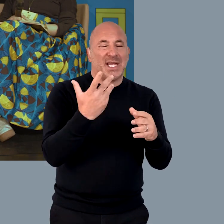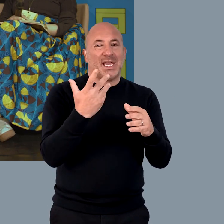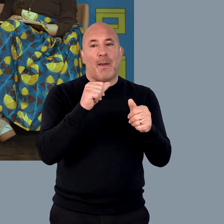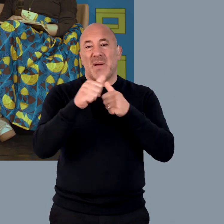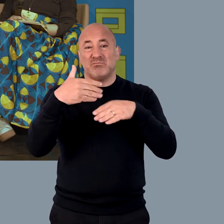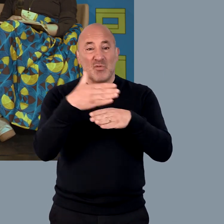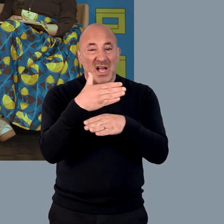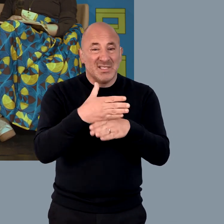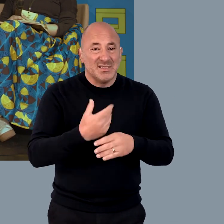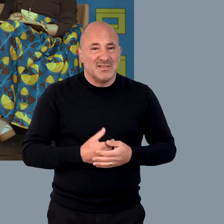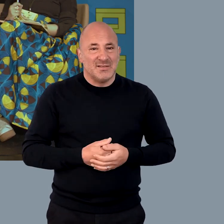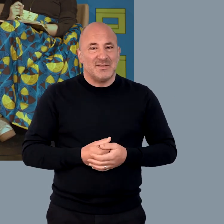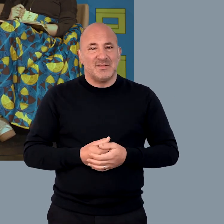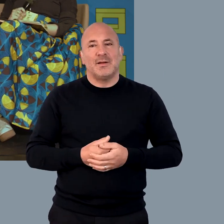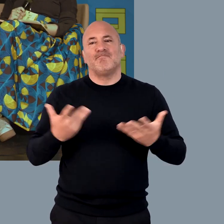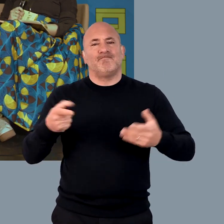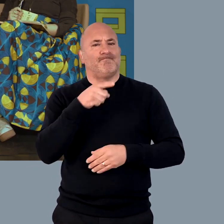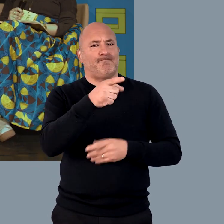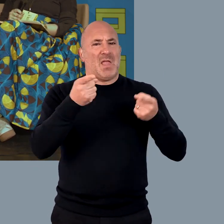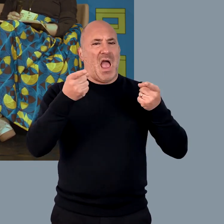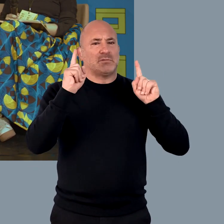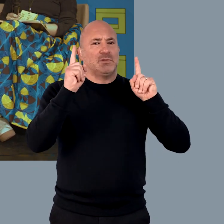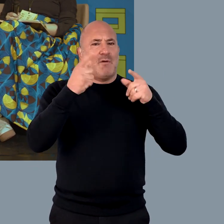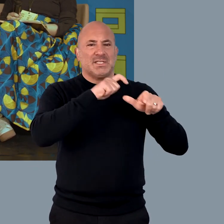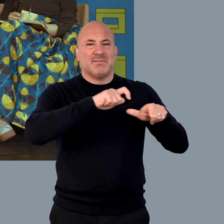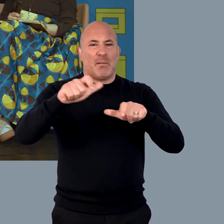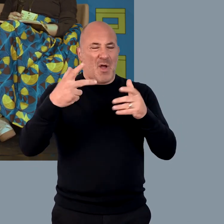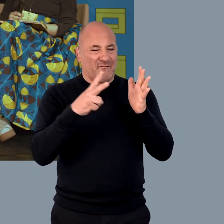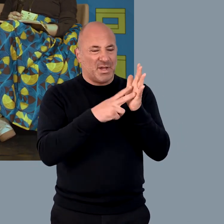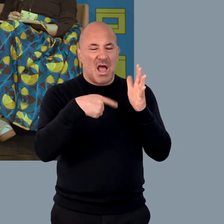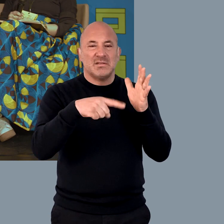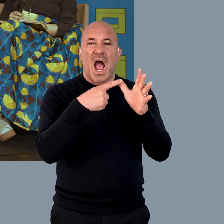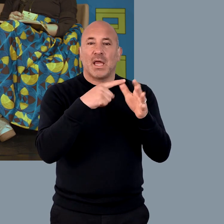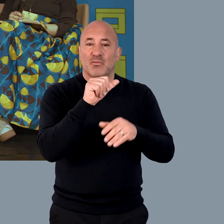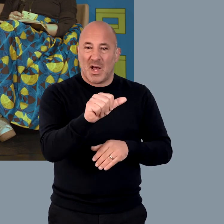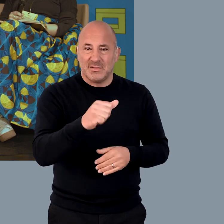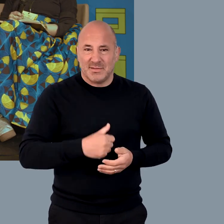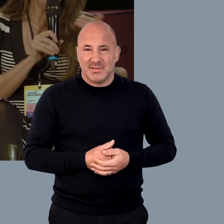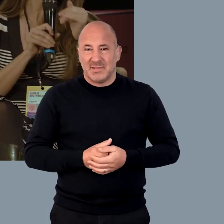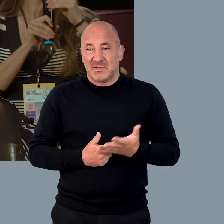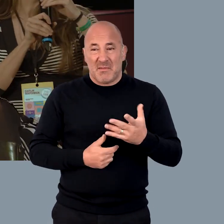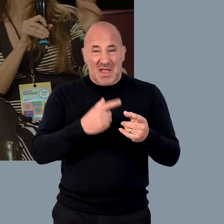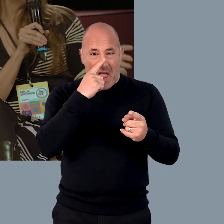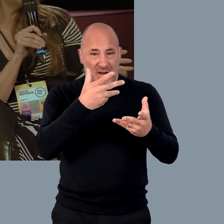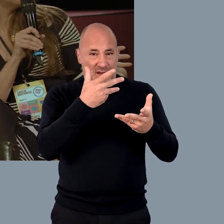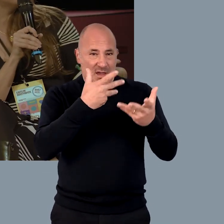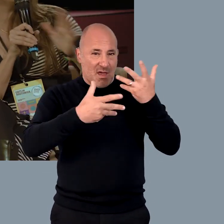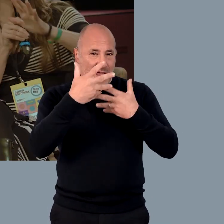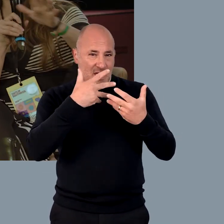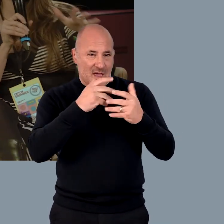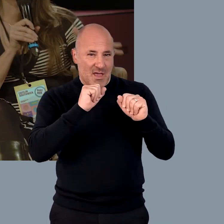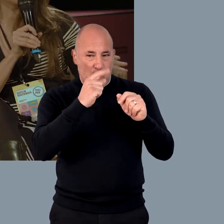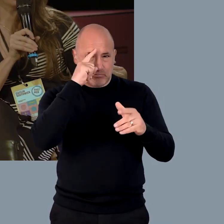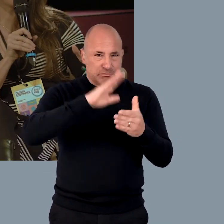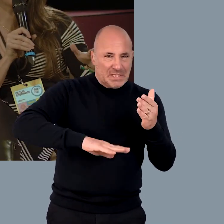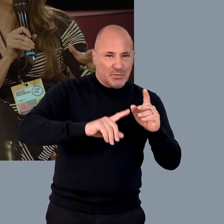to individual agency and actually best practice. Now, you of course were the head of sustainability at the V&A. Maybe you could lay